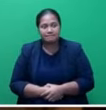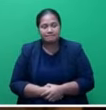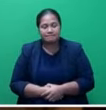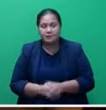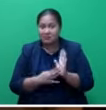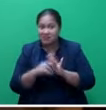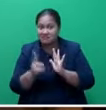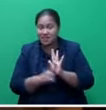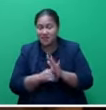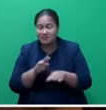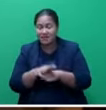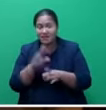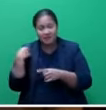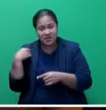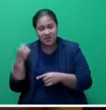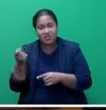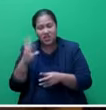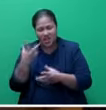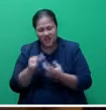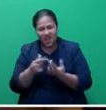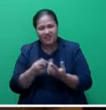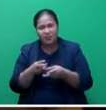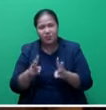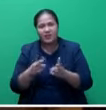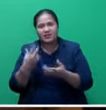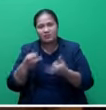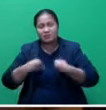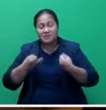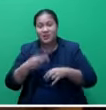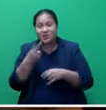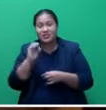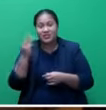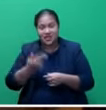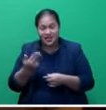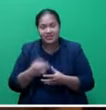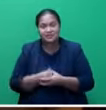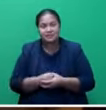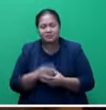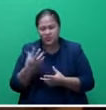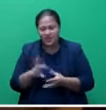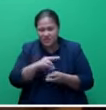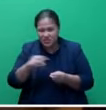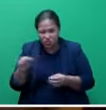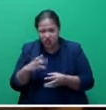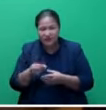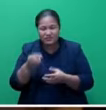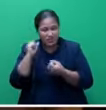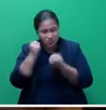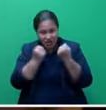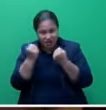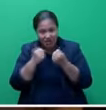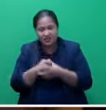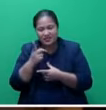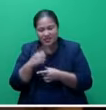application is another method which has been implemented since 2019. Mill mud contains soil from the sugarcane that